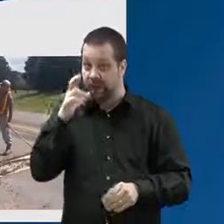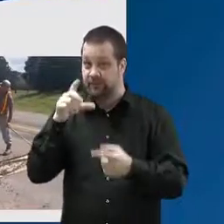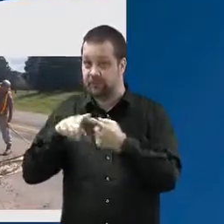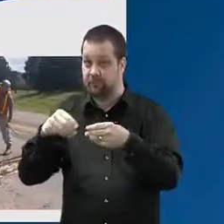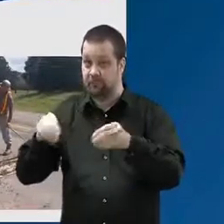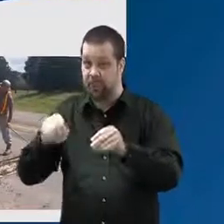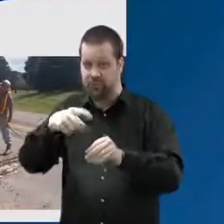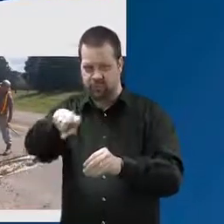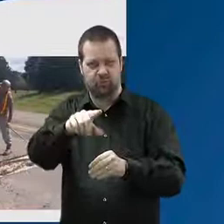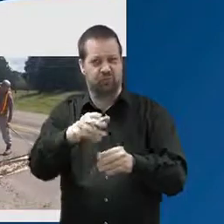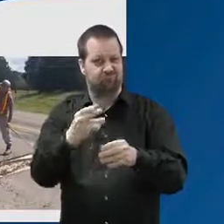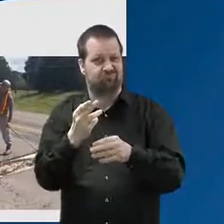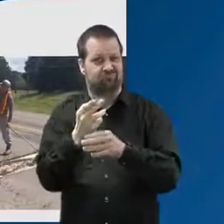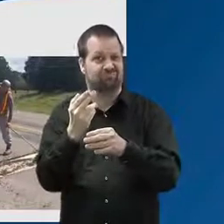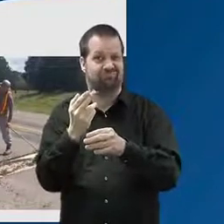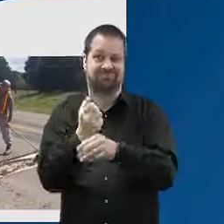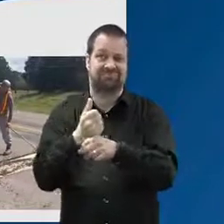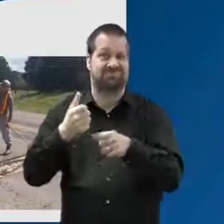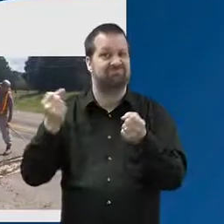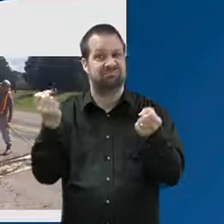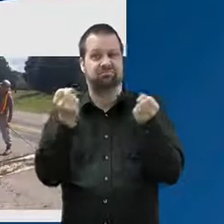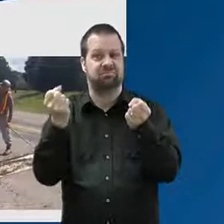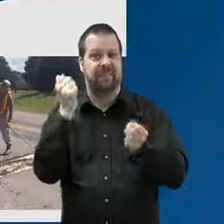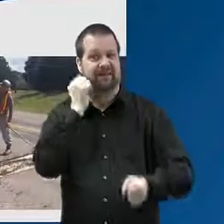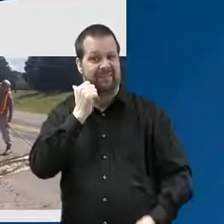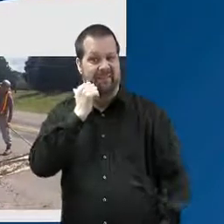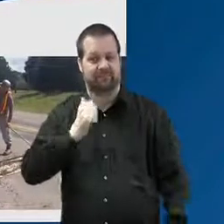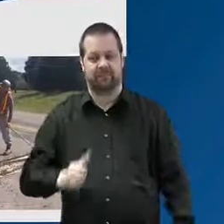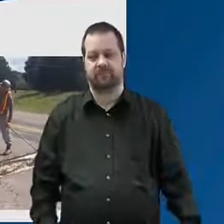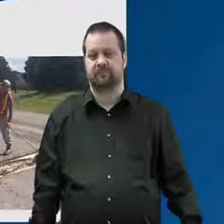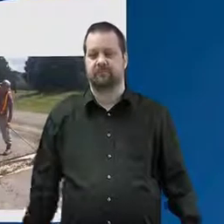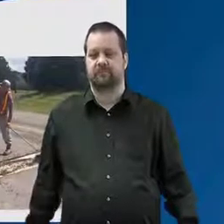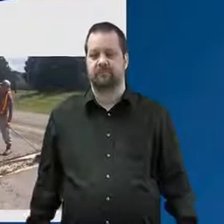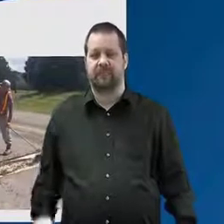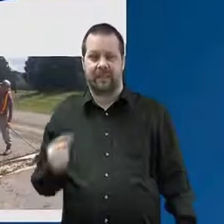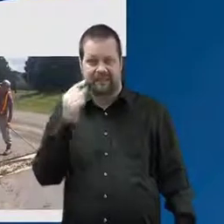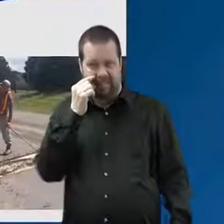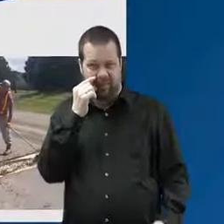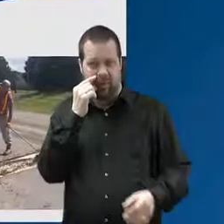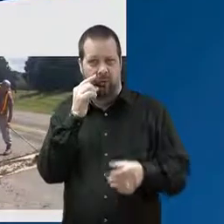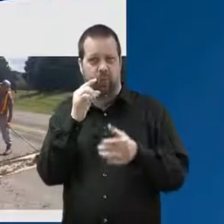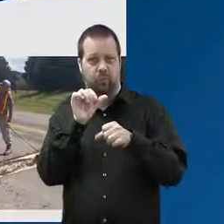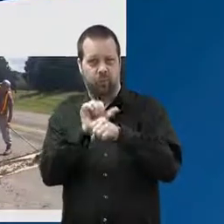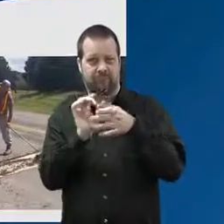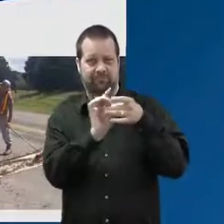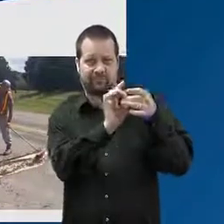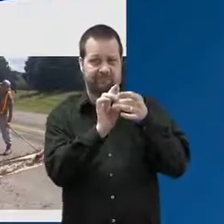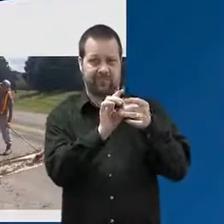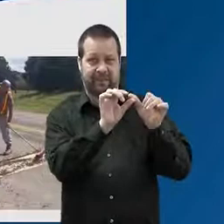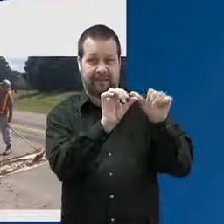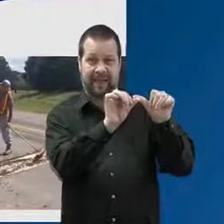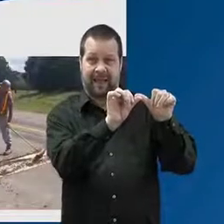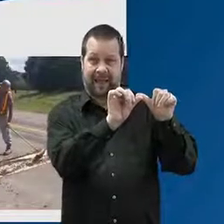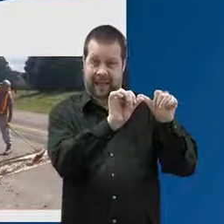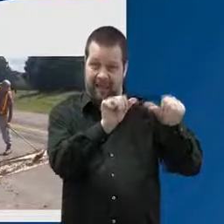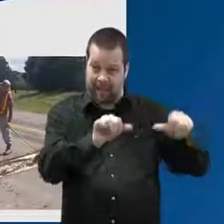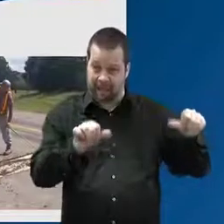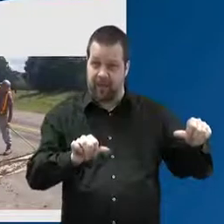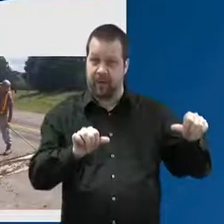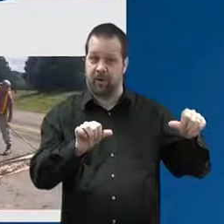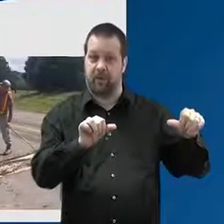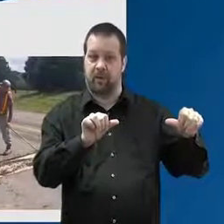closely with the Alamo Regional Rural Planning Organization, ARPO, on identifying projects and